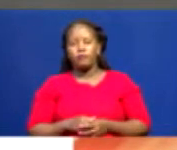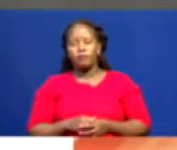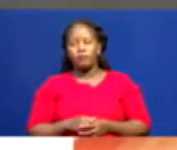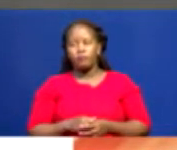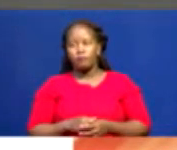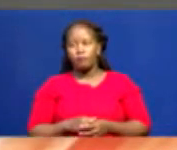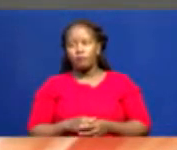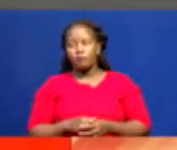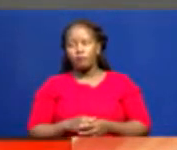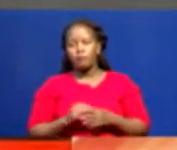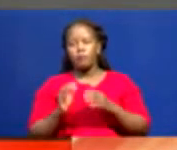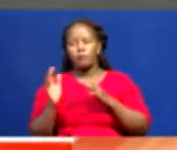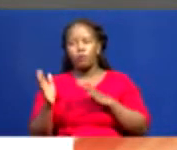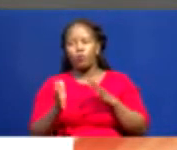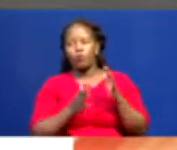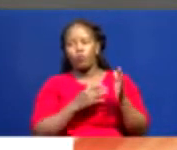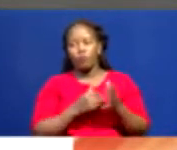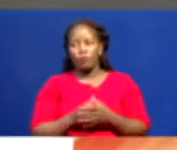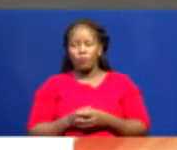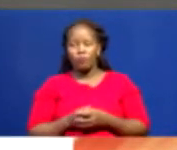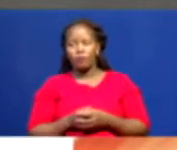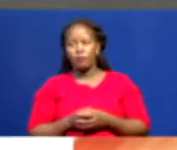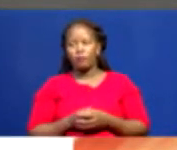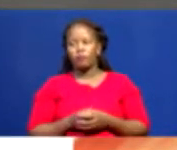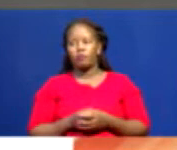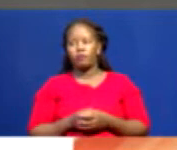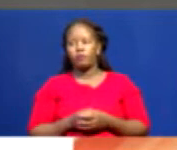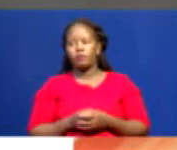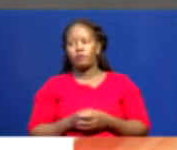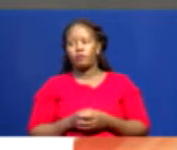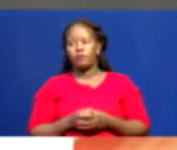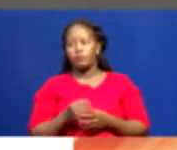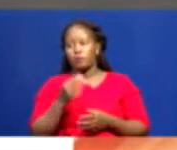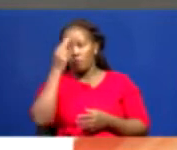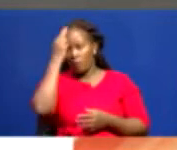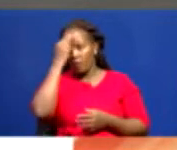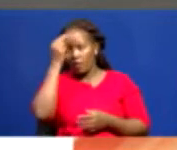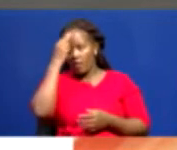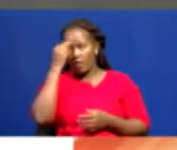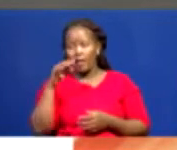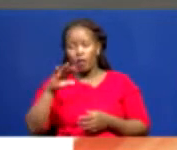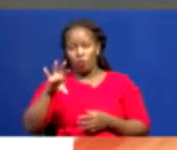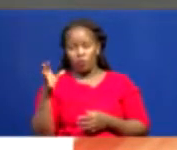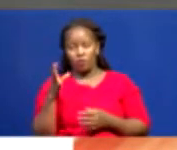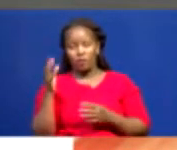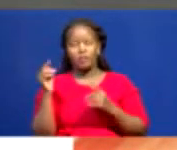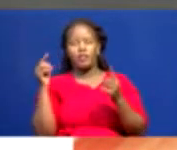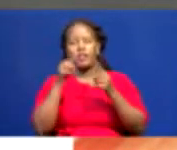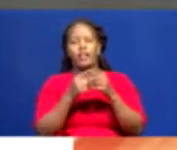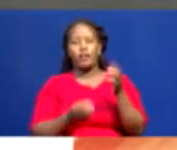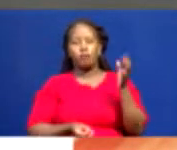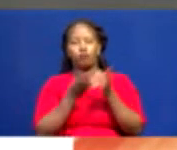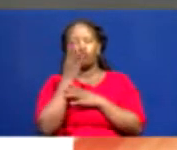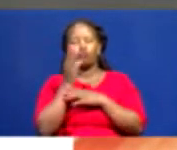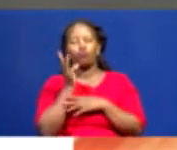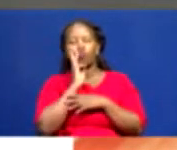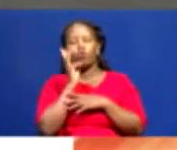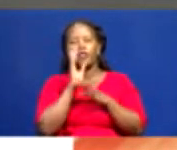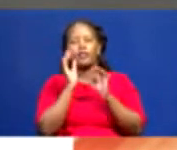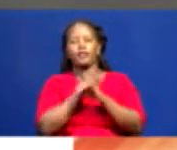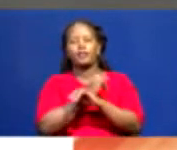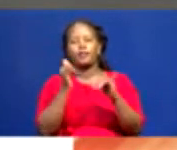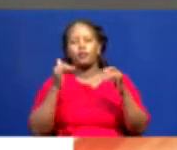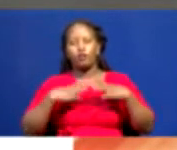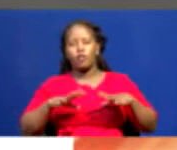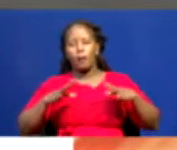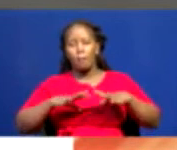And has commissioned the Kikui and Borehole project in Narok County to provide clean and safe water for learners and the community at large.